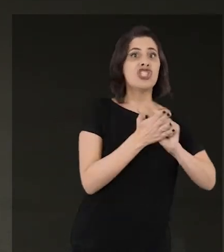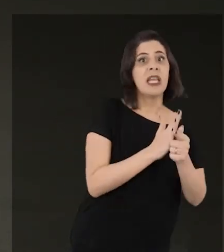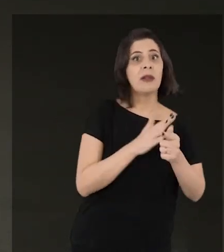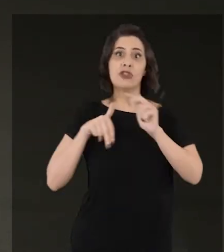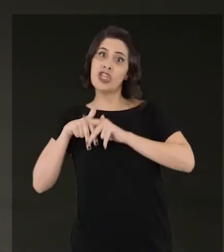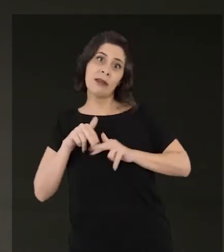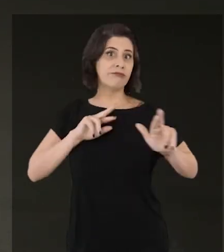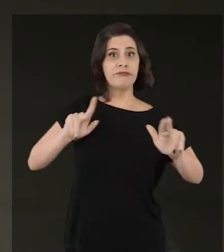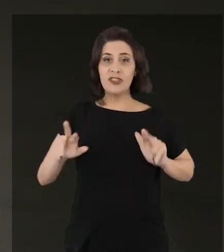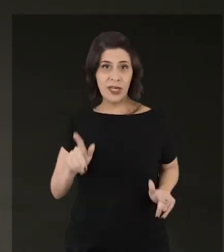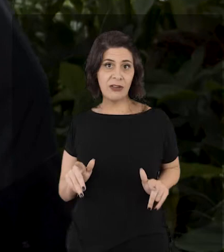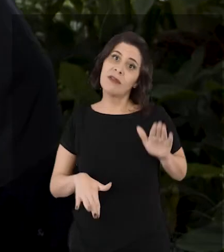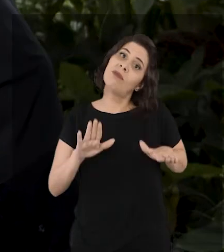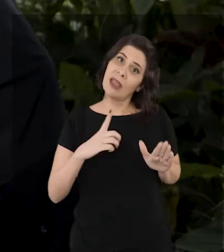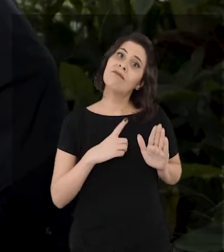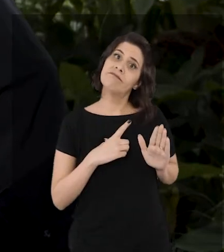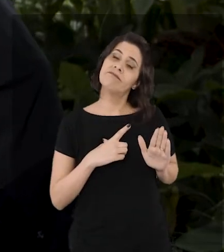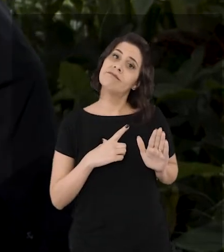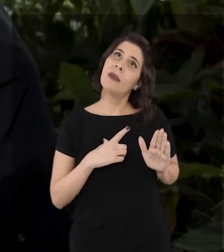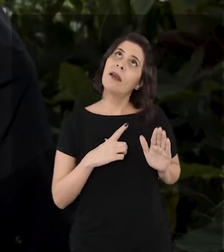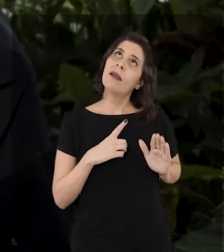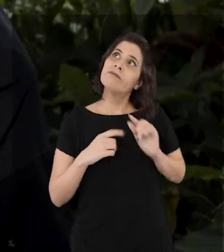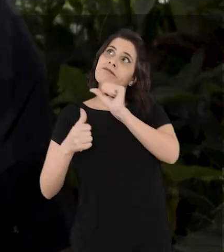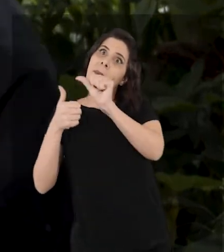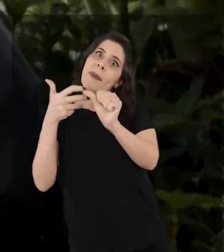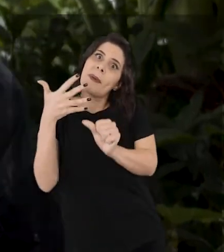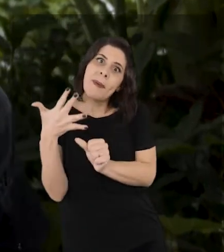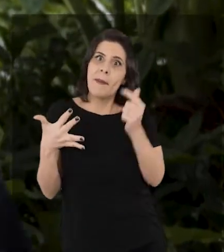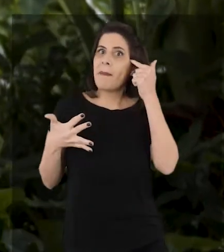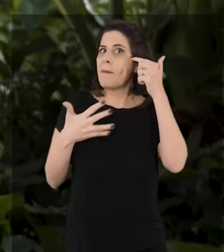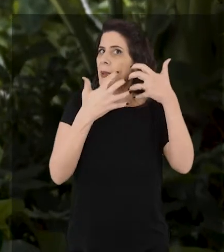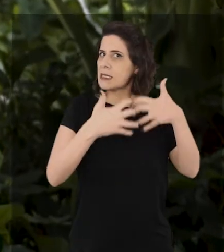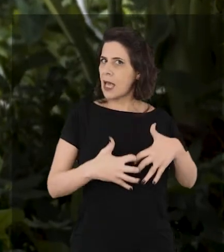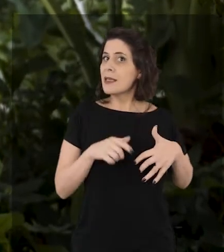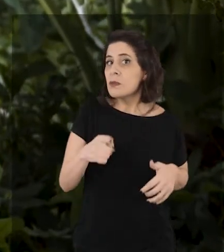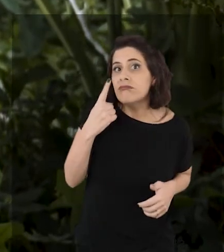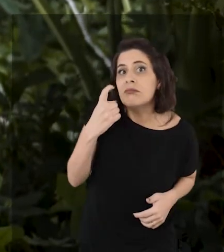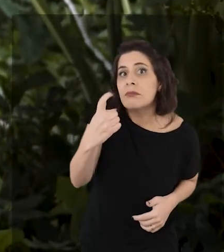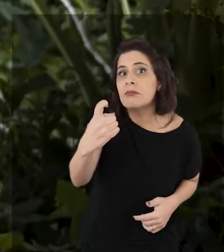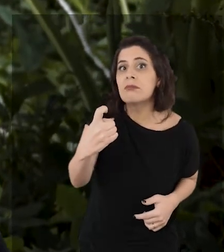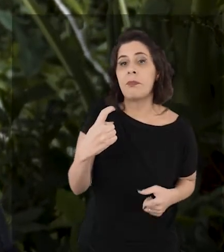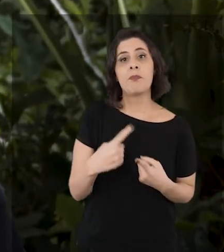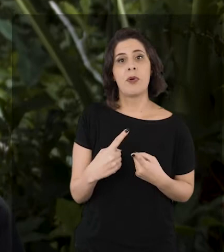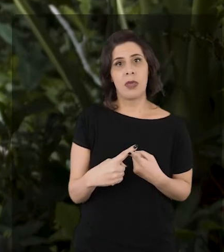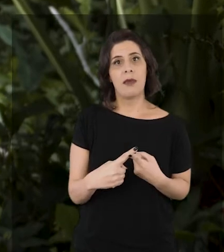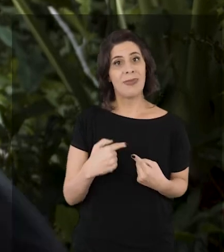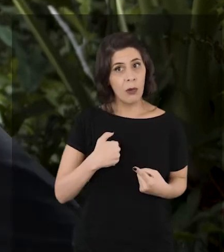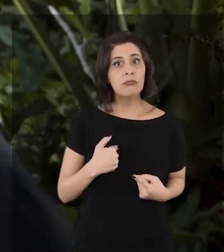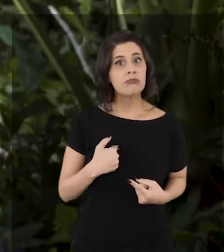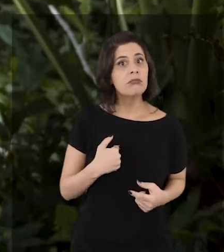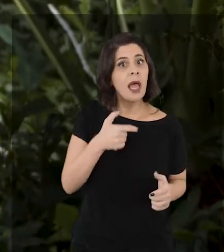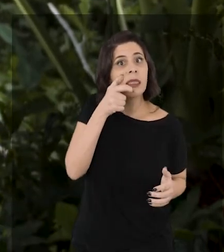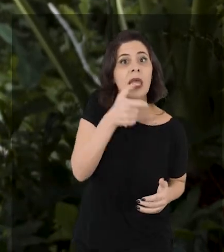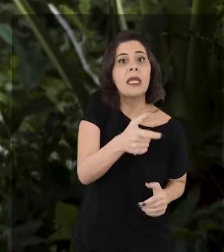problems that a text doesn't have. And those are interesting to me. In a way, I'm interested also in